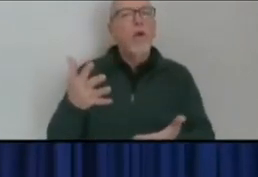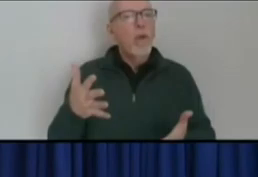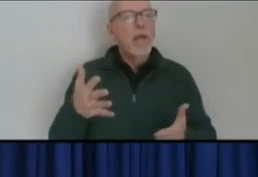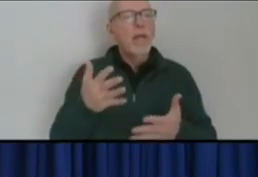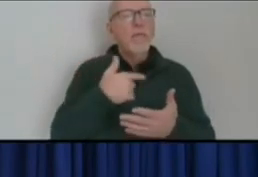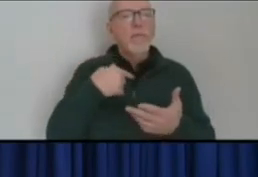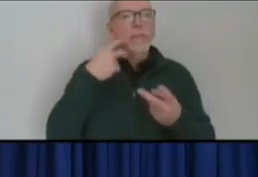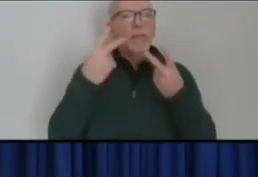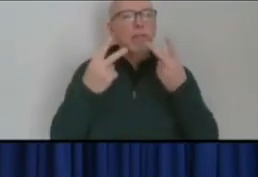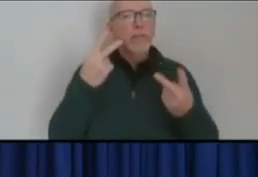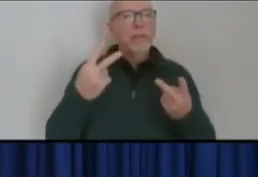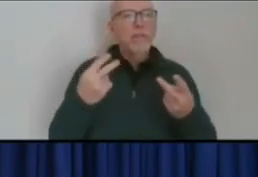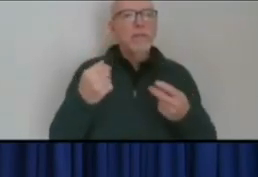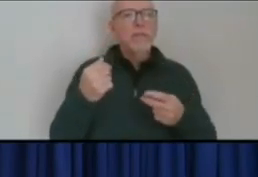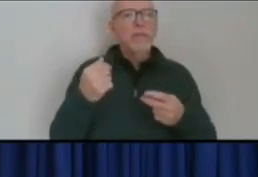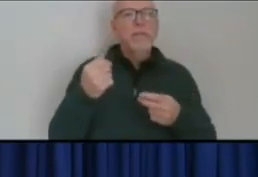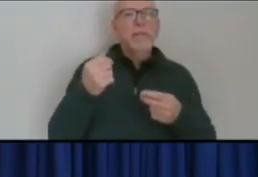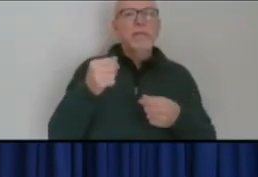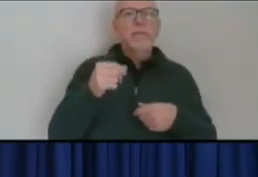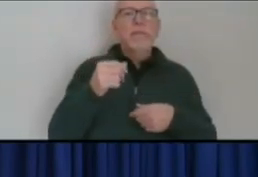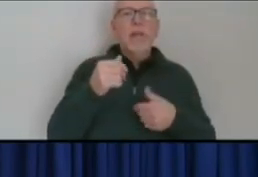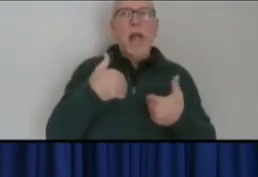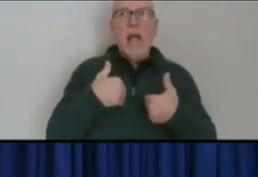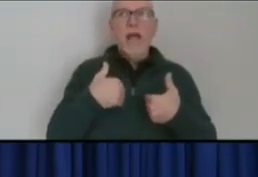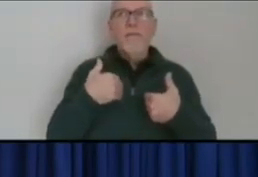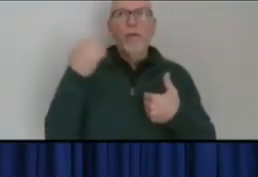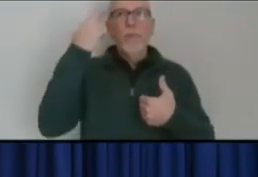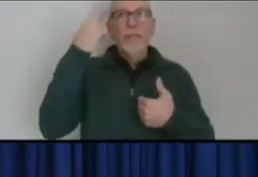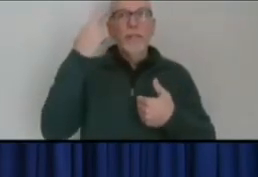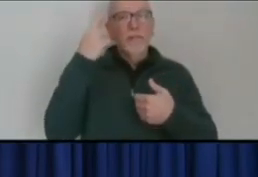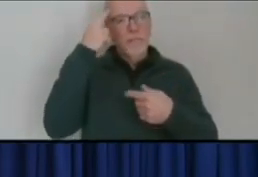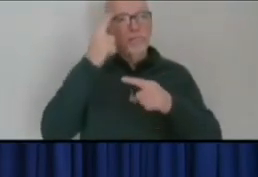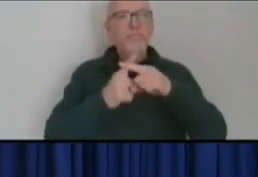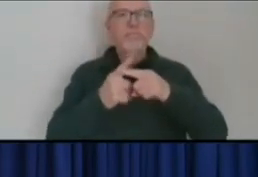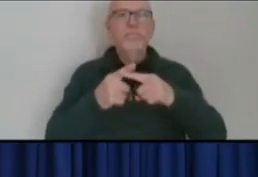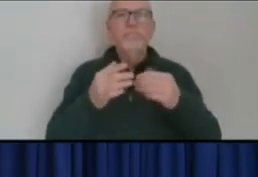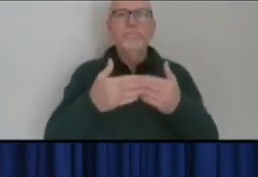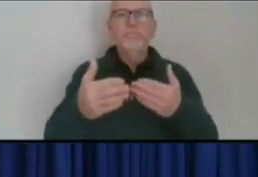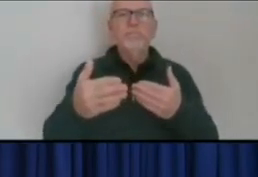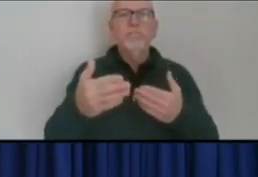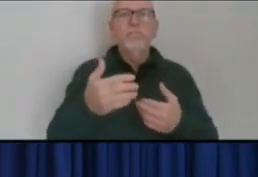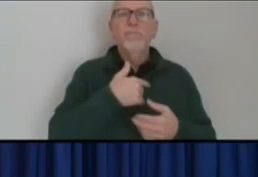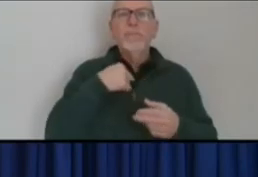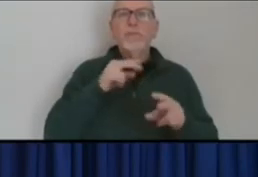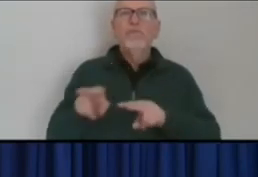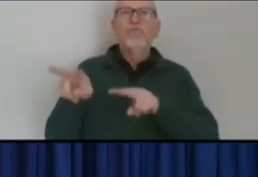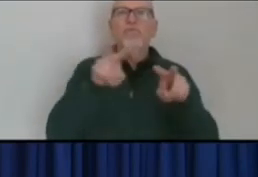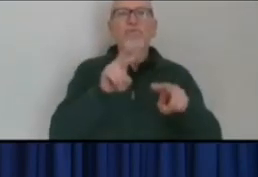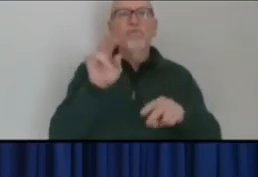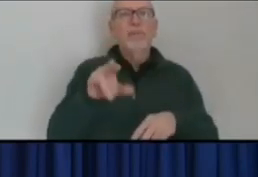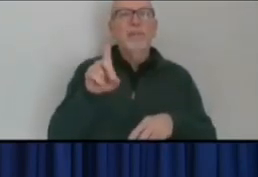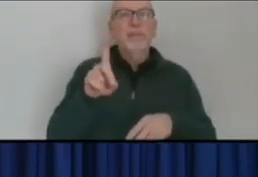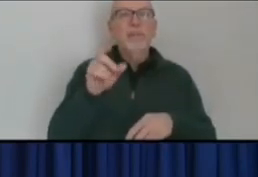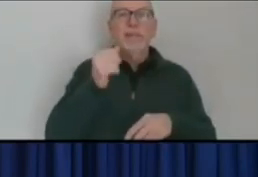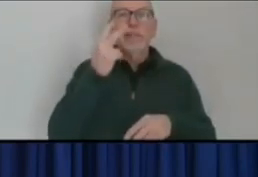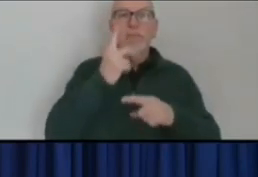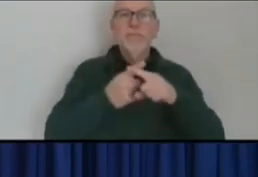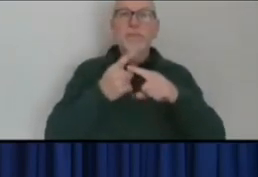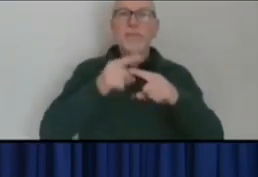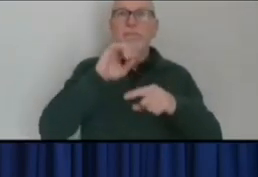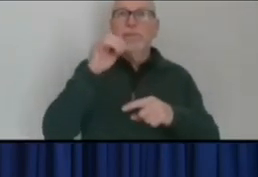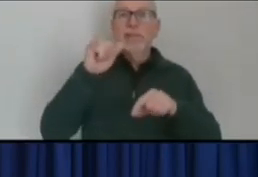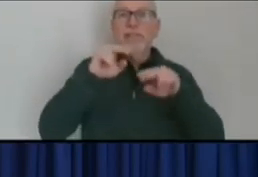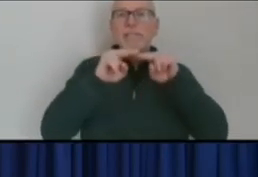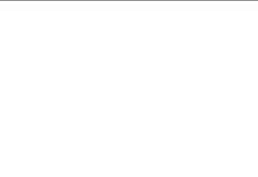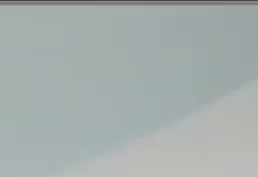see reason for optimism as we look across the state of Indiana, and you see that positivity rate tick down, tick down,